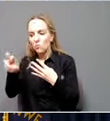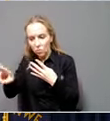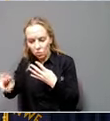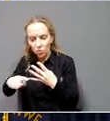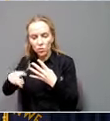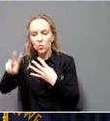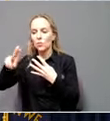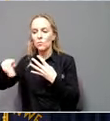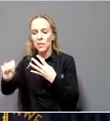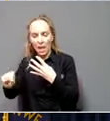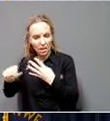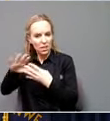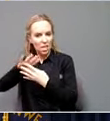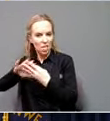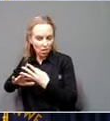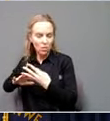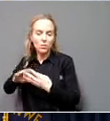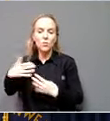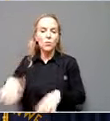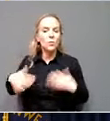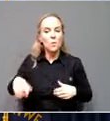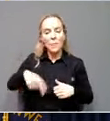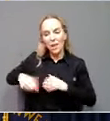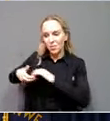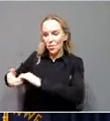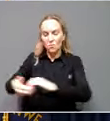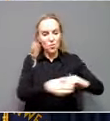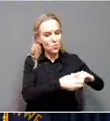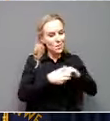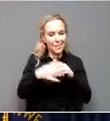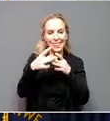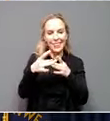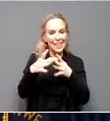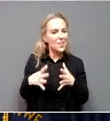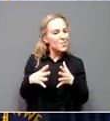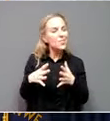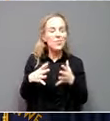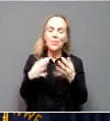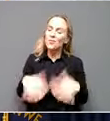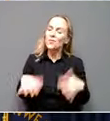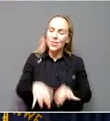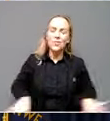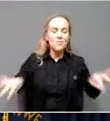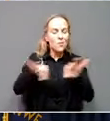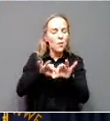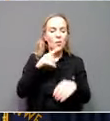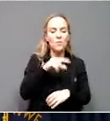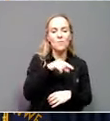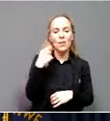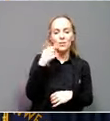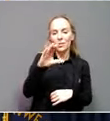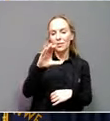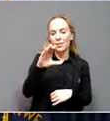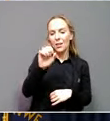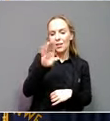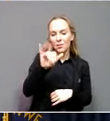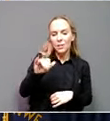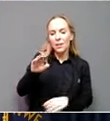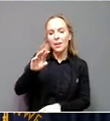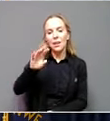leadership is so important. So we were proud to be joined by Pastors Cosby and F. Bruce Williams